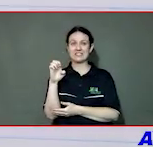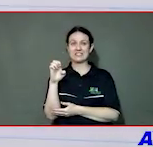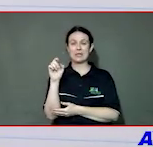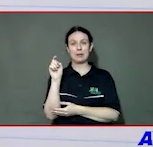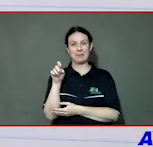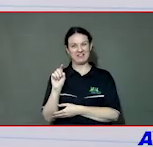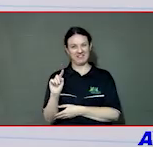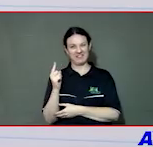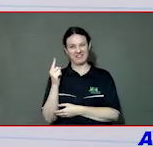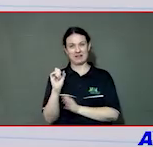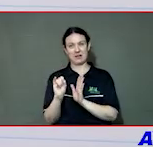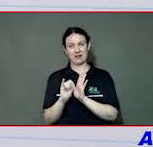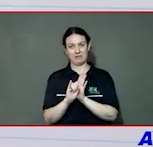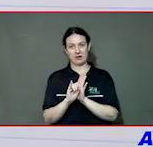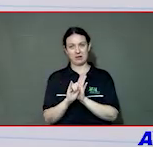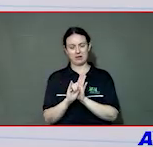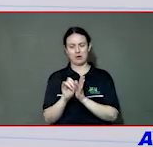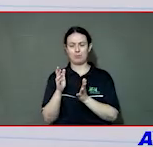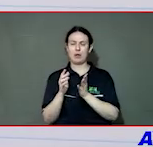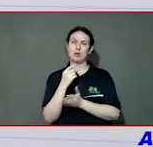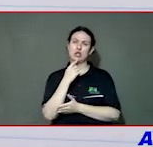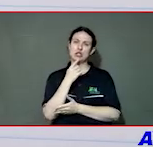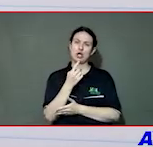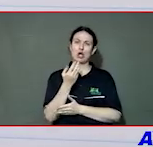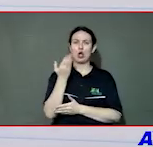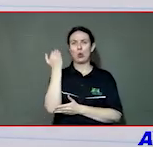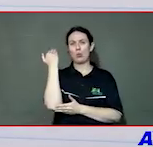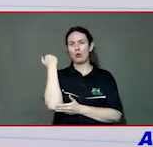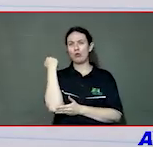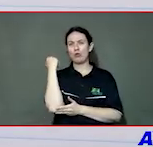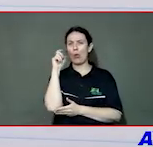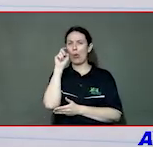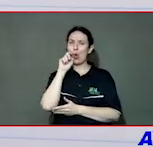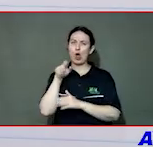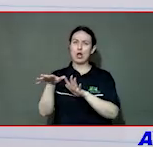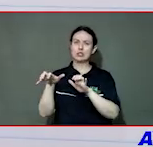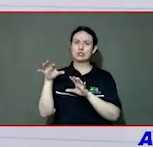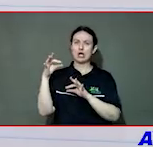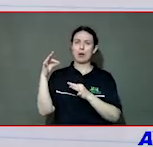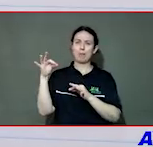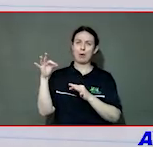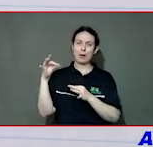going to tell me, yes, but in the memos of previous papers,